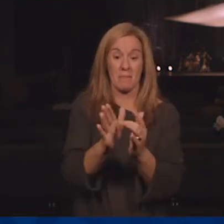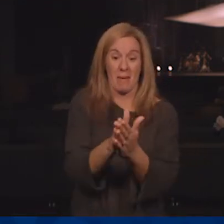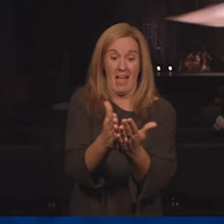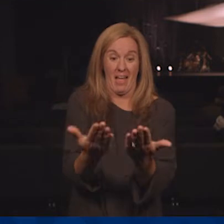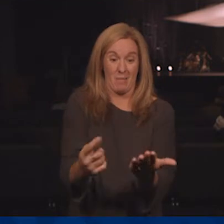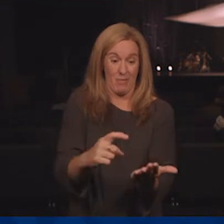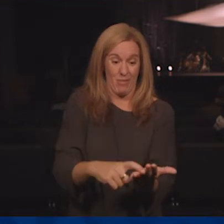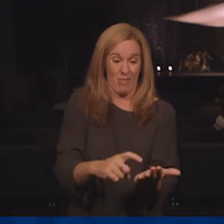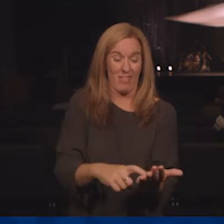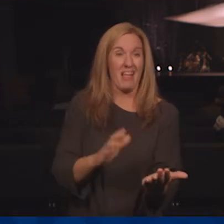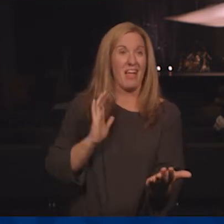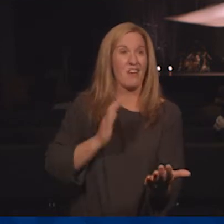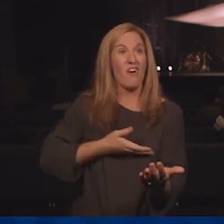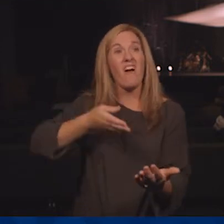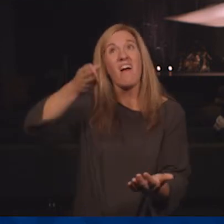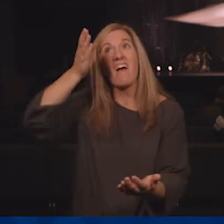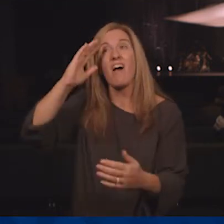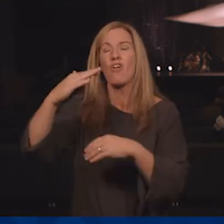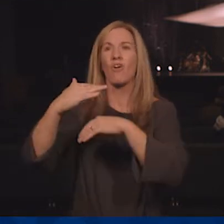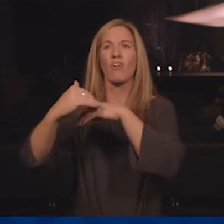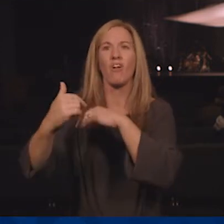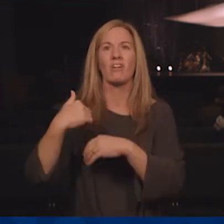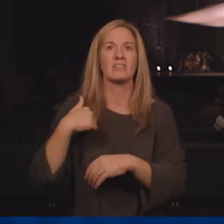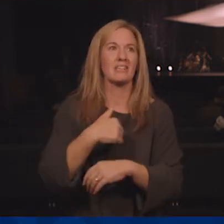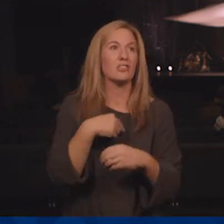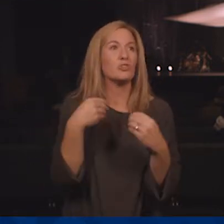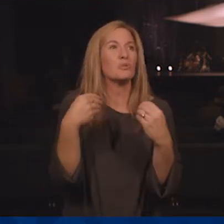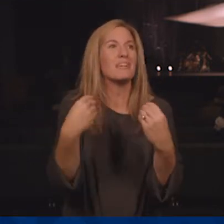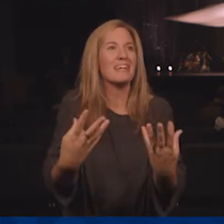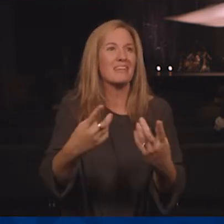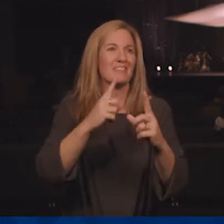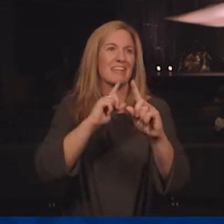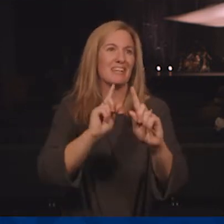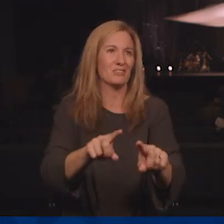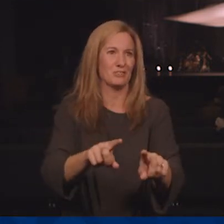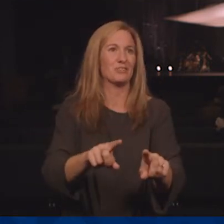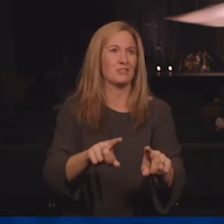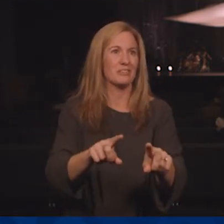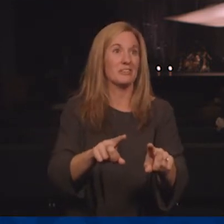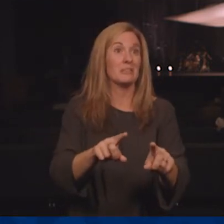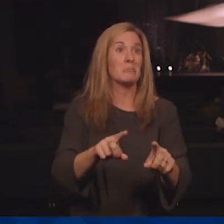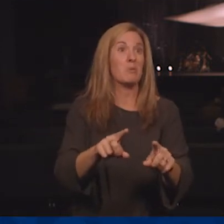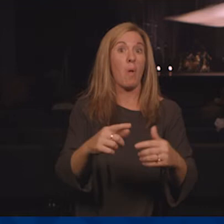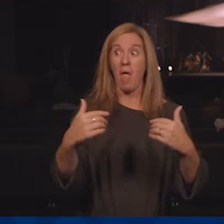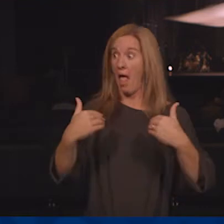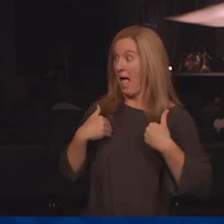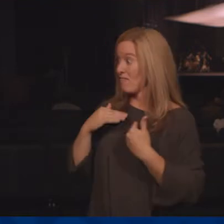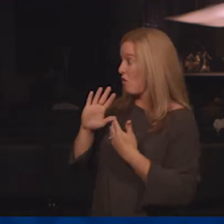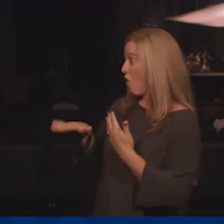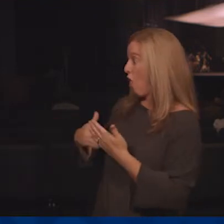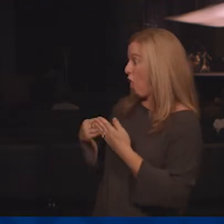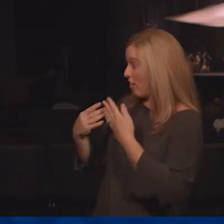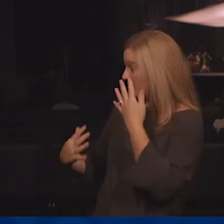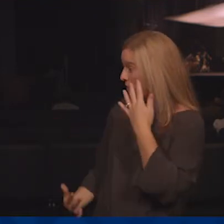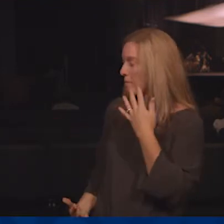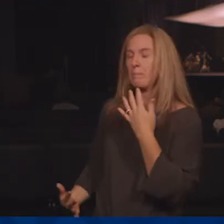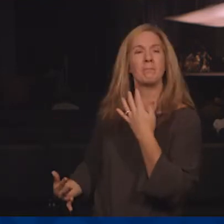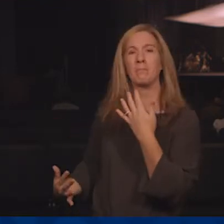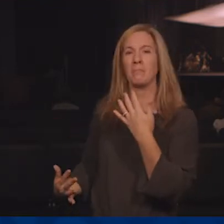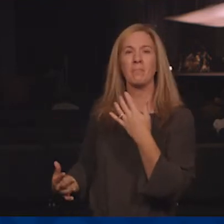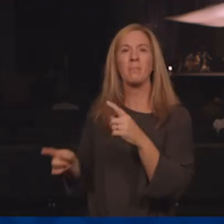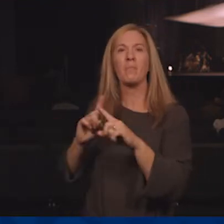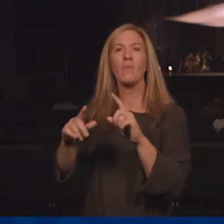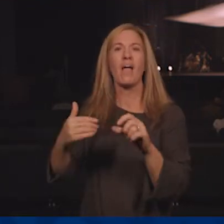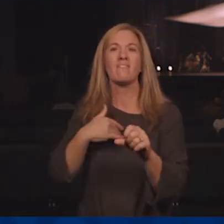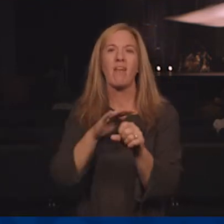our God to give some answers. We don't have all of them, but we have enough. If you know